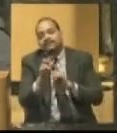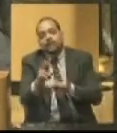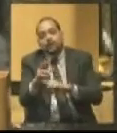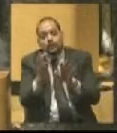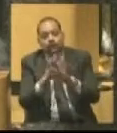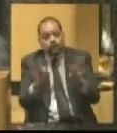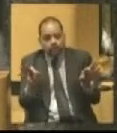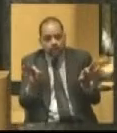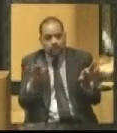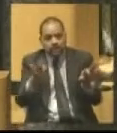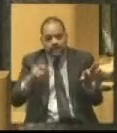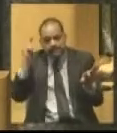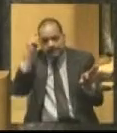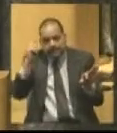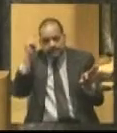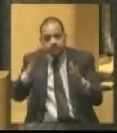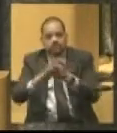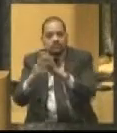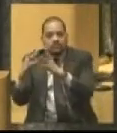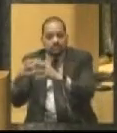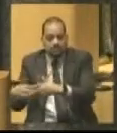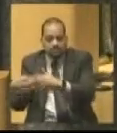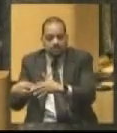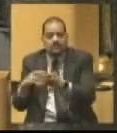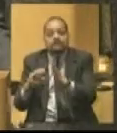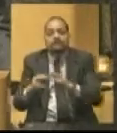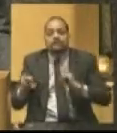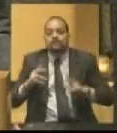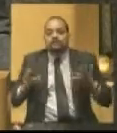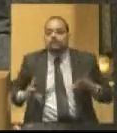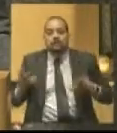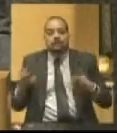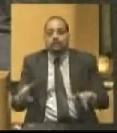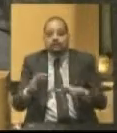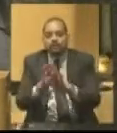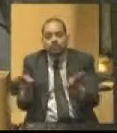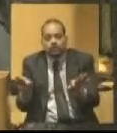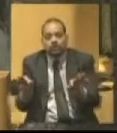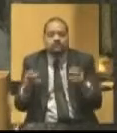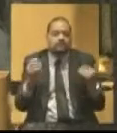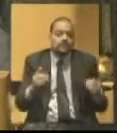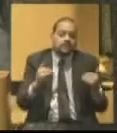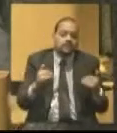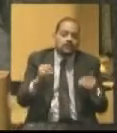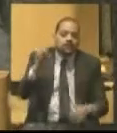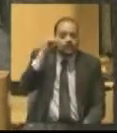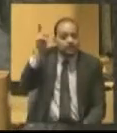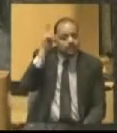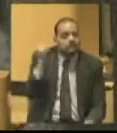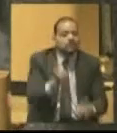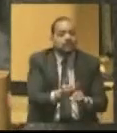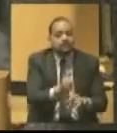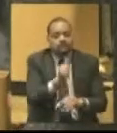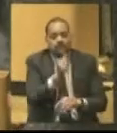Lincoln's famous revocation of General Fremont's order emancipating slaves of all rebels in Missouri. Lincoln did not tell